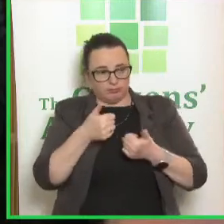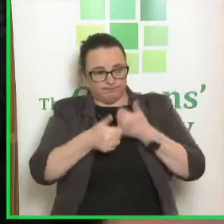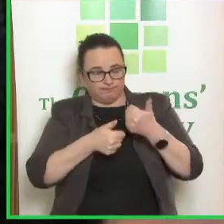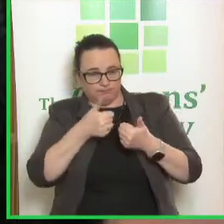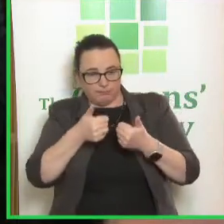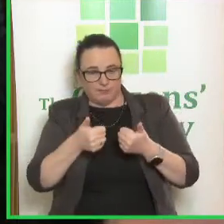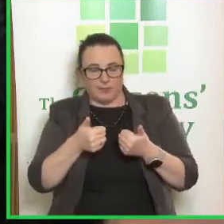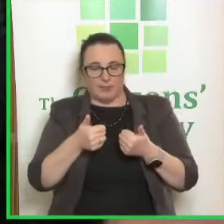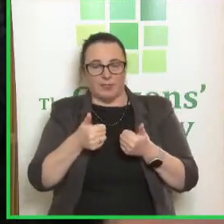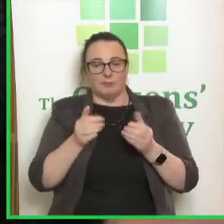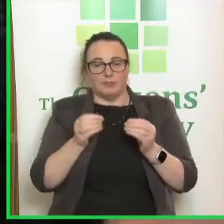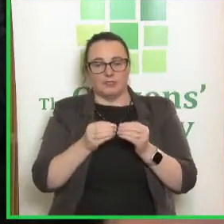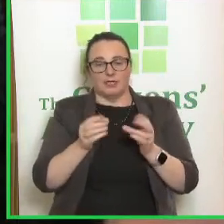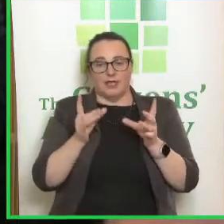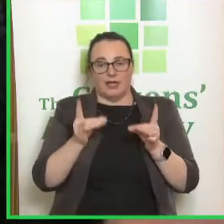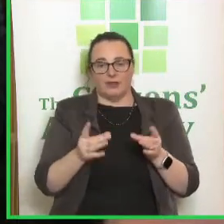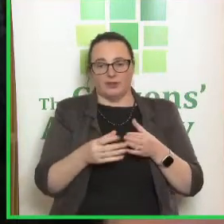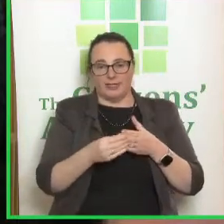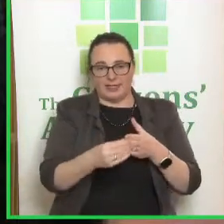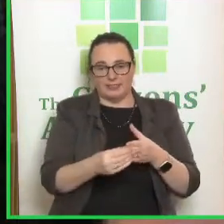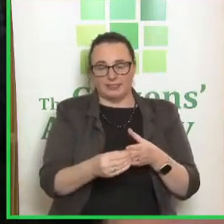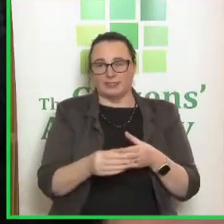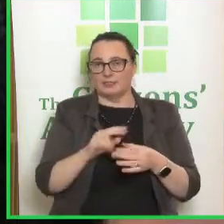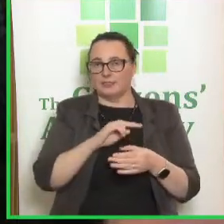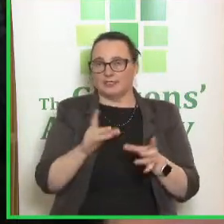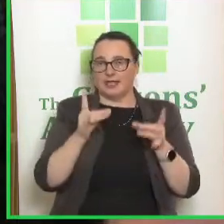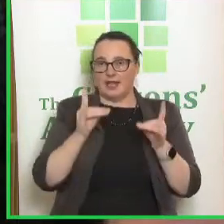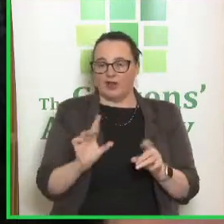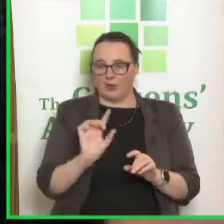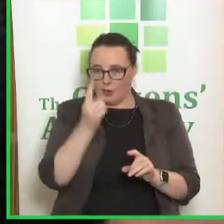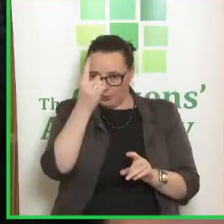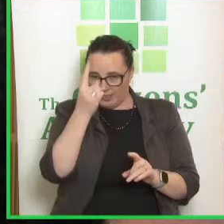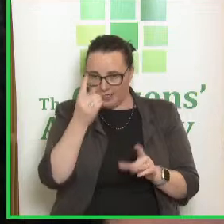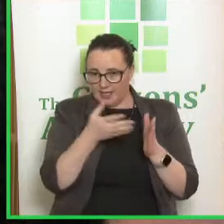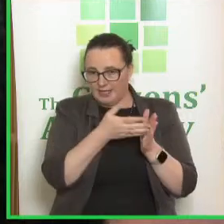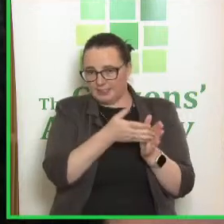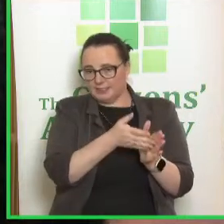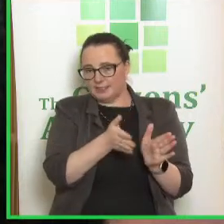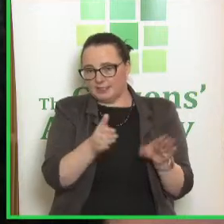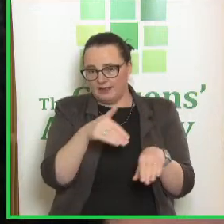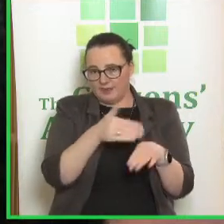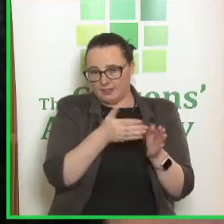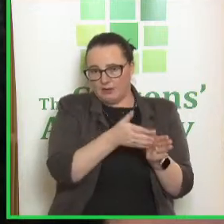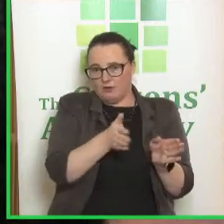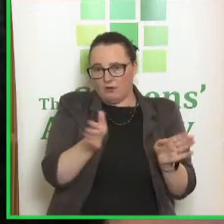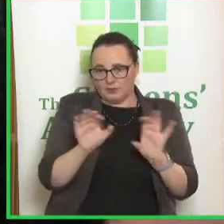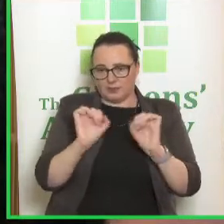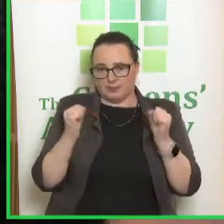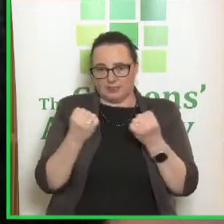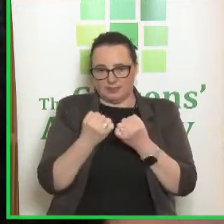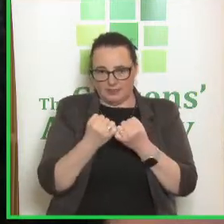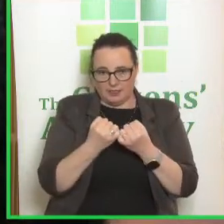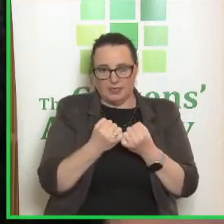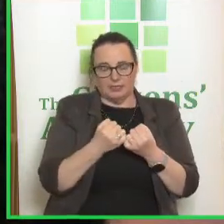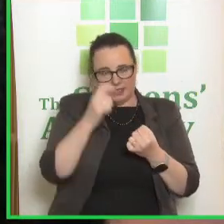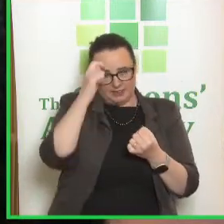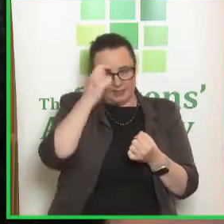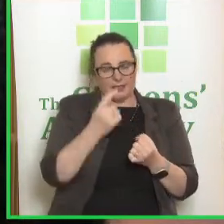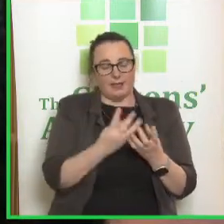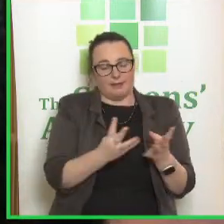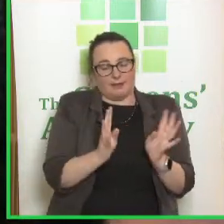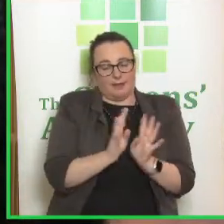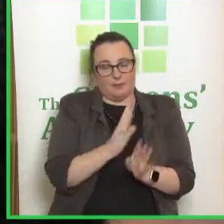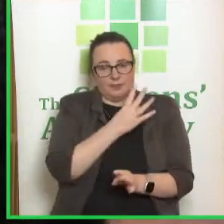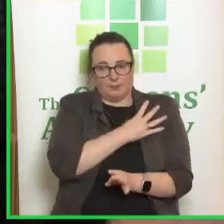that it's health-led, it's not health only. It's right across society, and that's why I think having the Cabinet Committee chaired by the Taoiseach, having